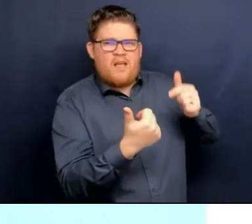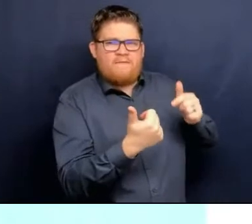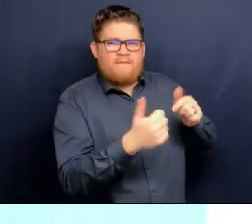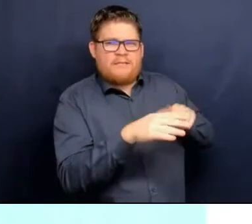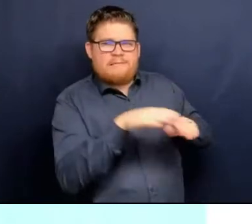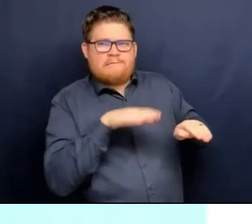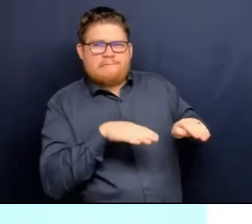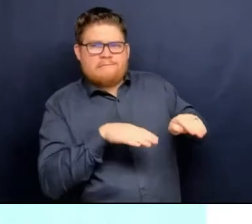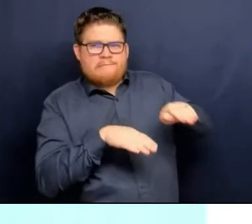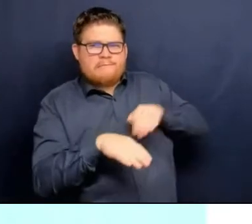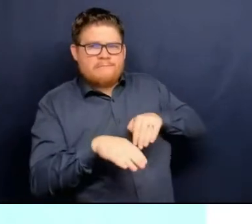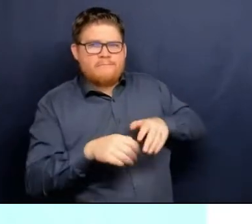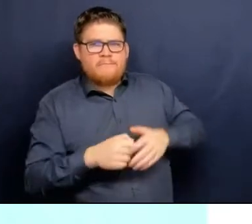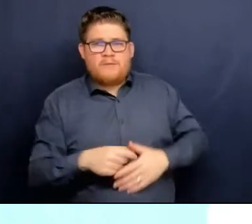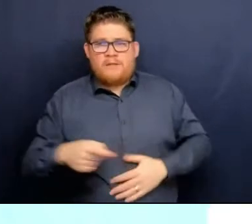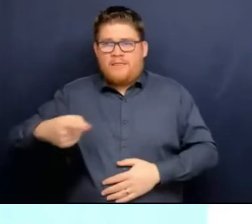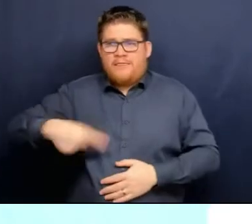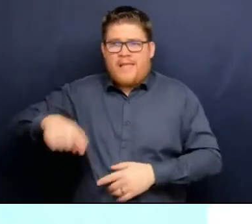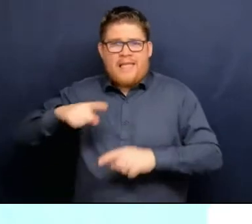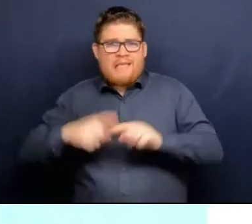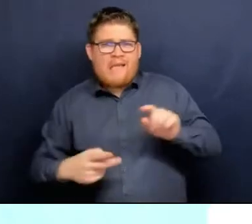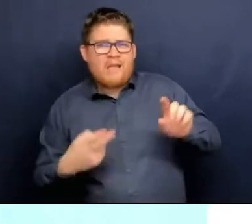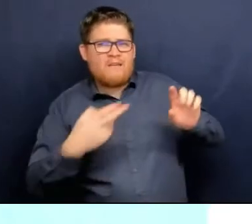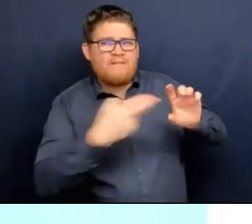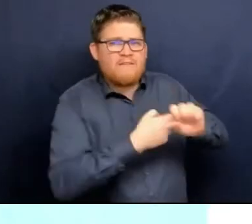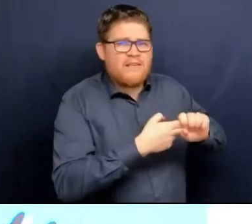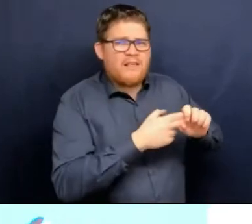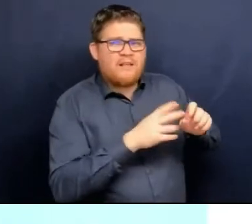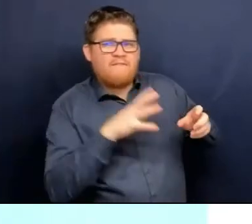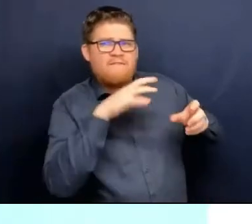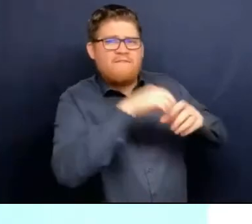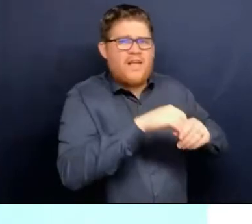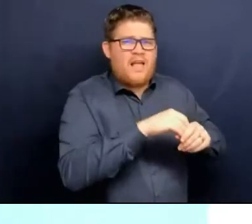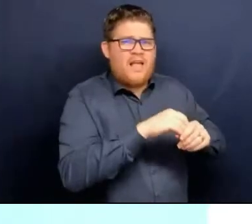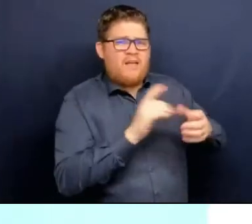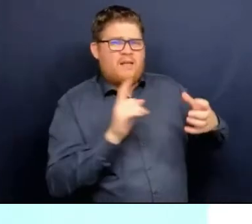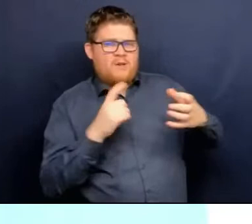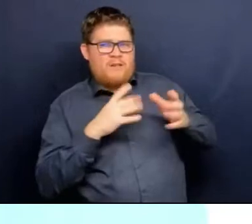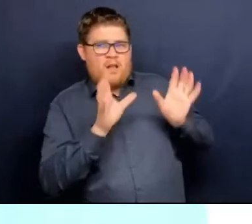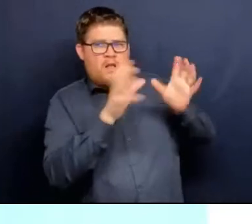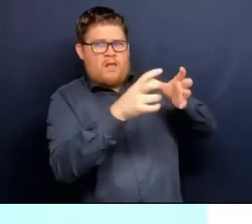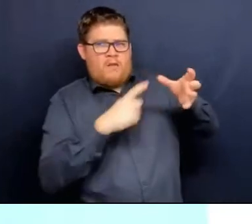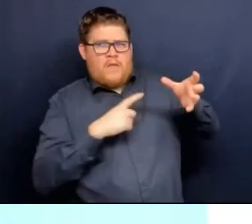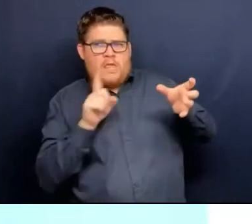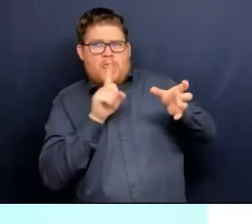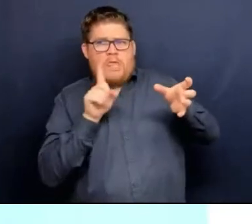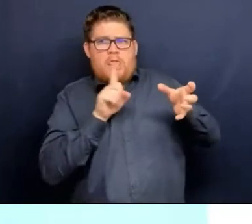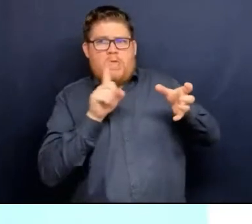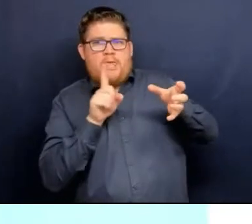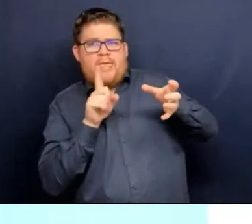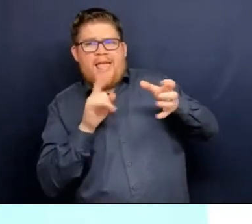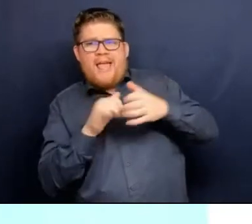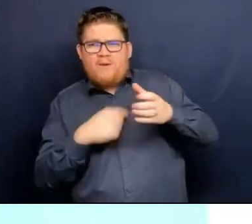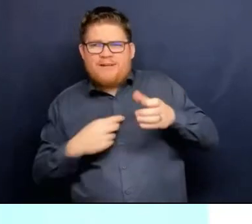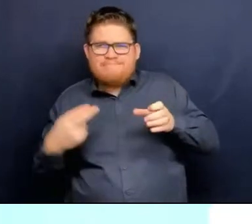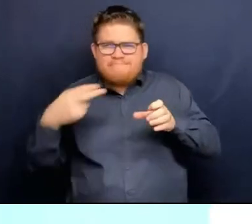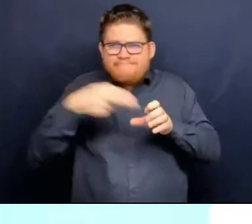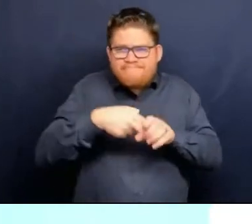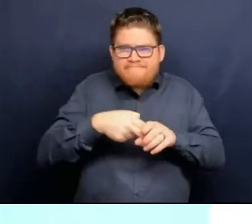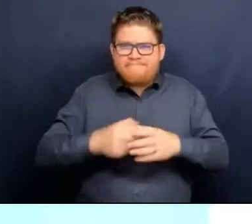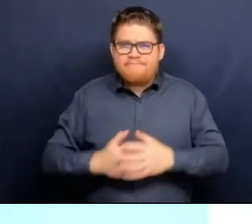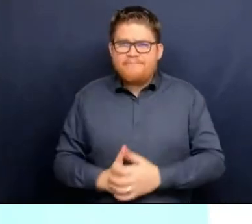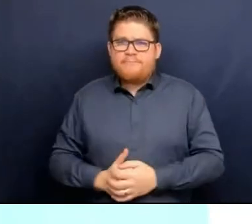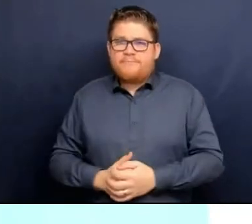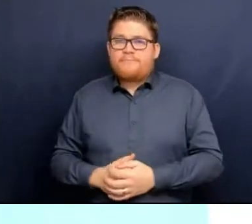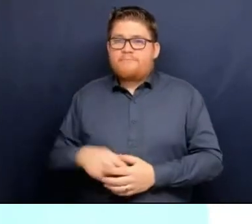in the development of legislation. I think that it's safe to say that this big house was never really open to us